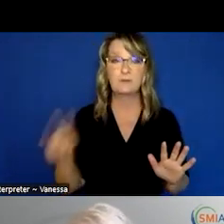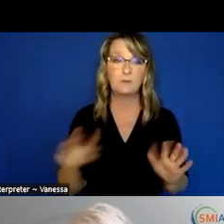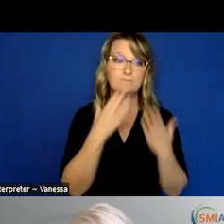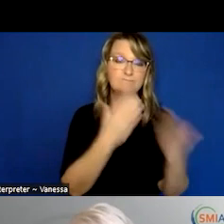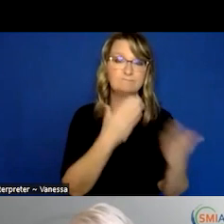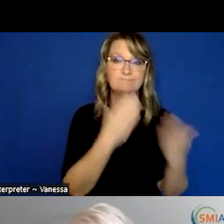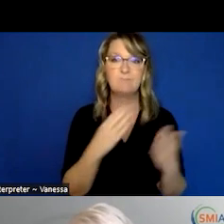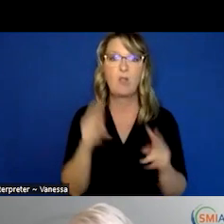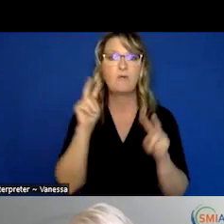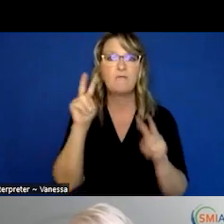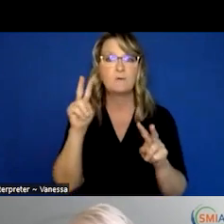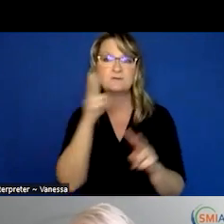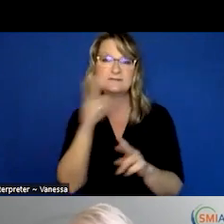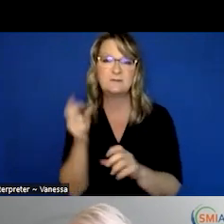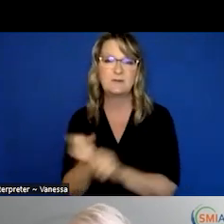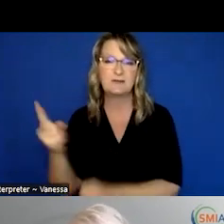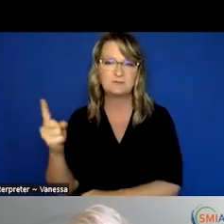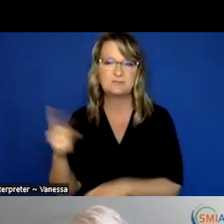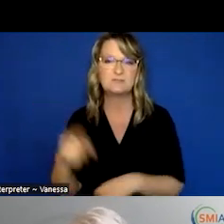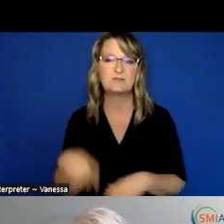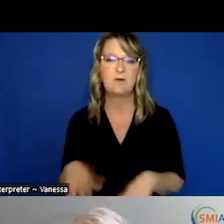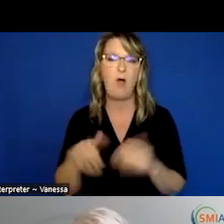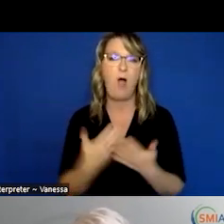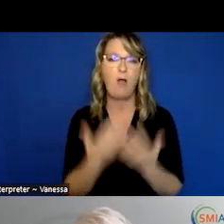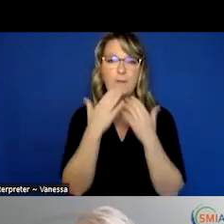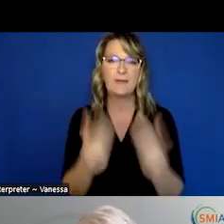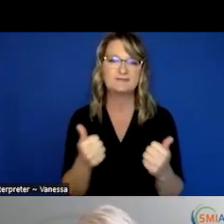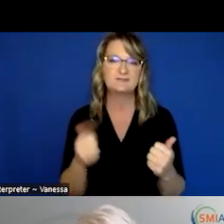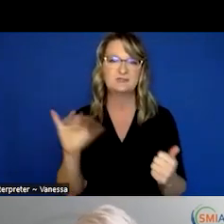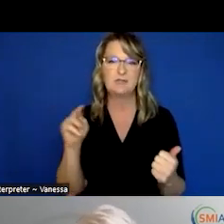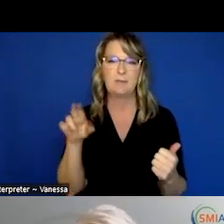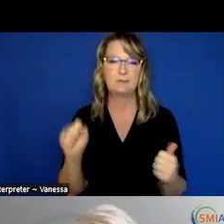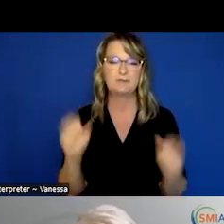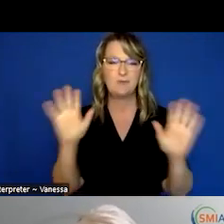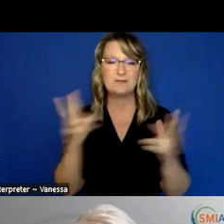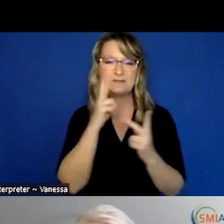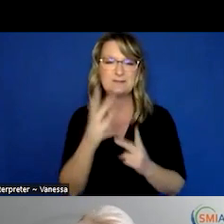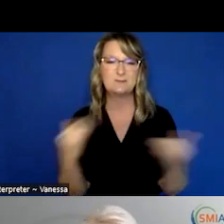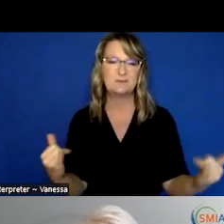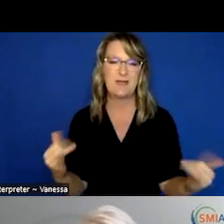all of you in 2023. All the best, Jammers. It was great to see you today. Bye-bye.